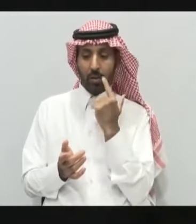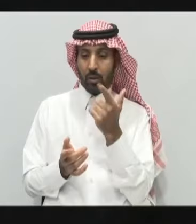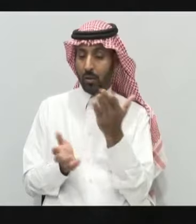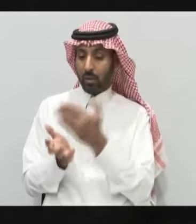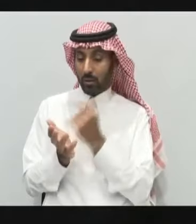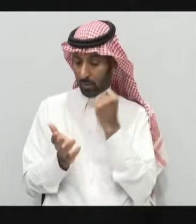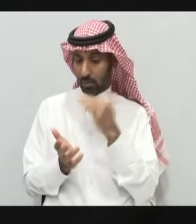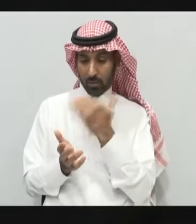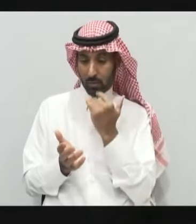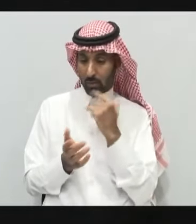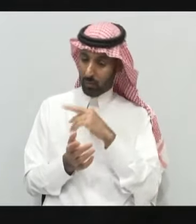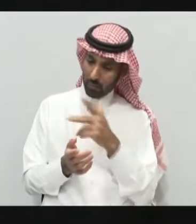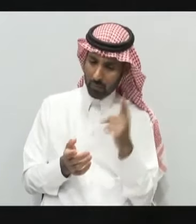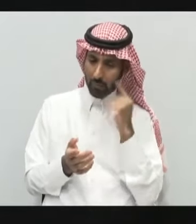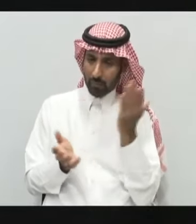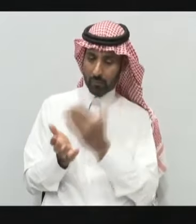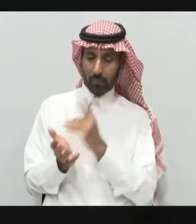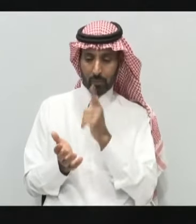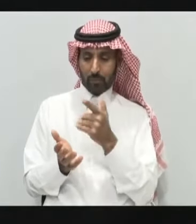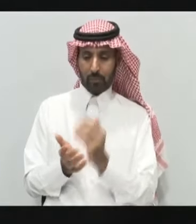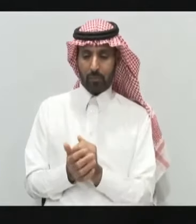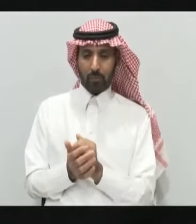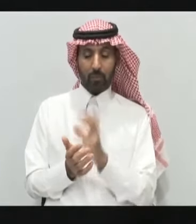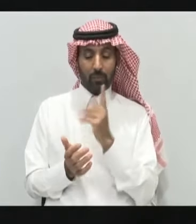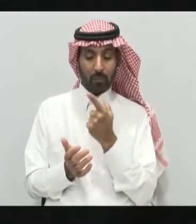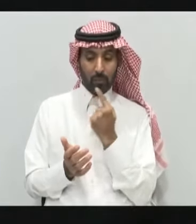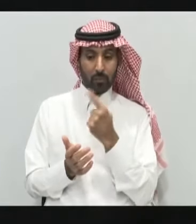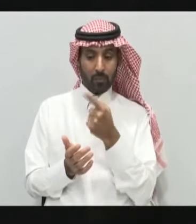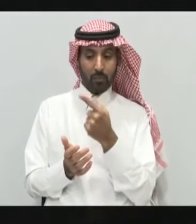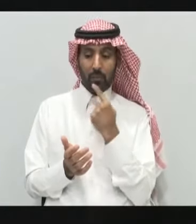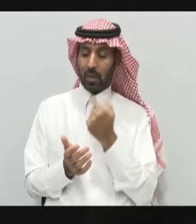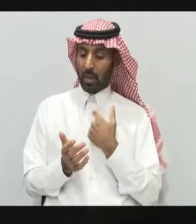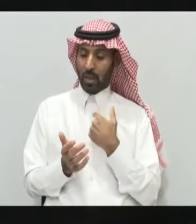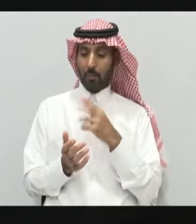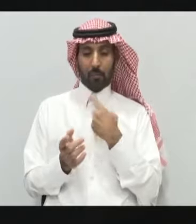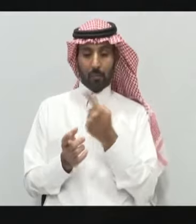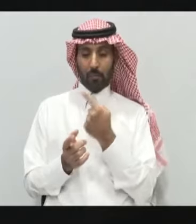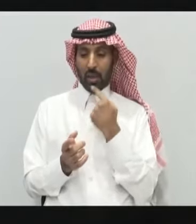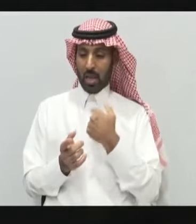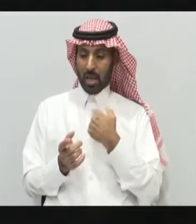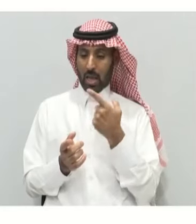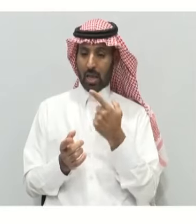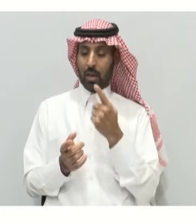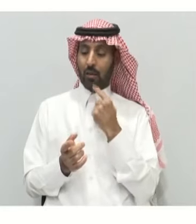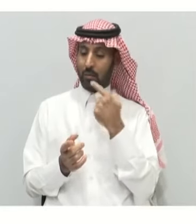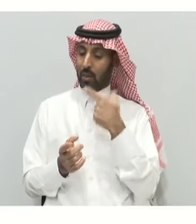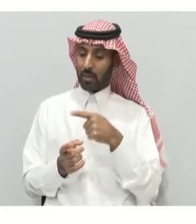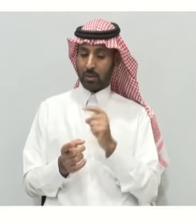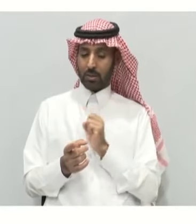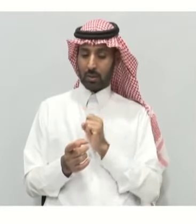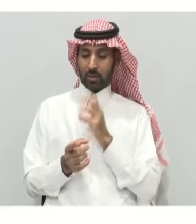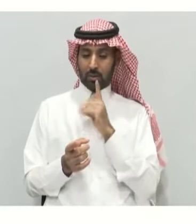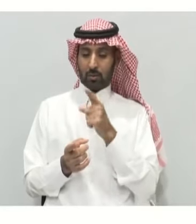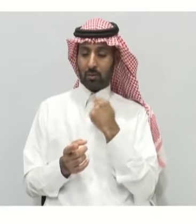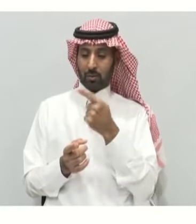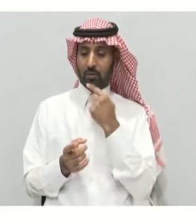know people who speak different languages? I'll talk about myself. I actually, for myself,